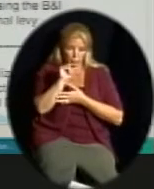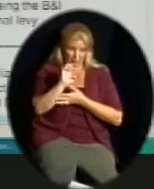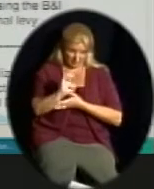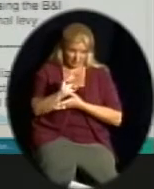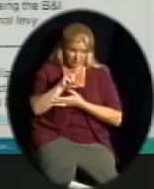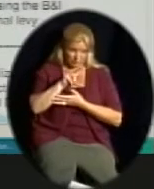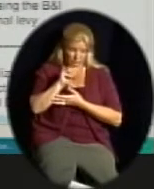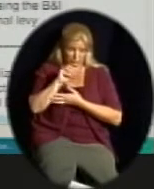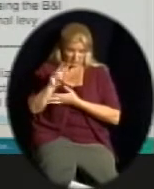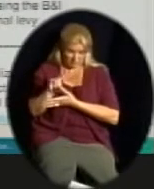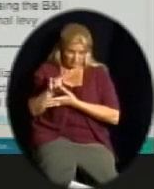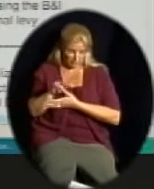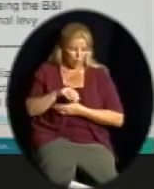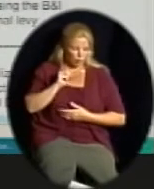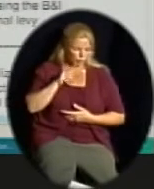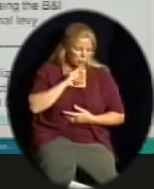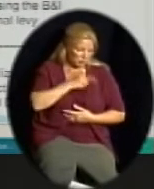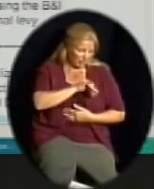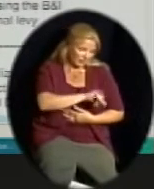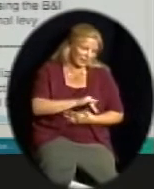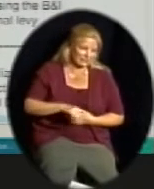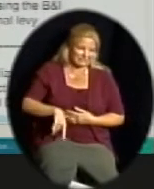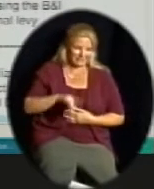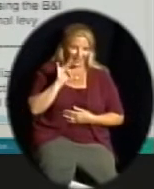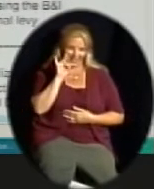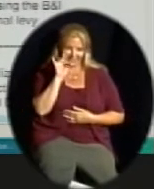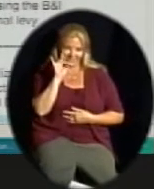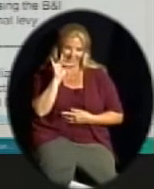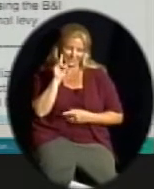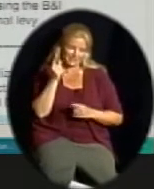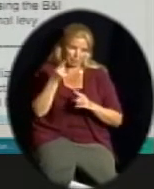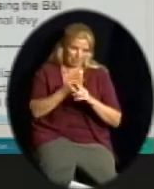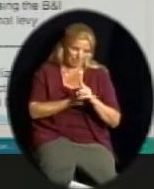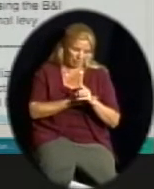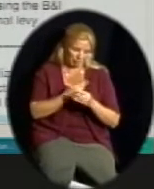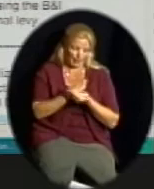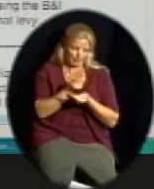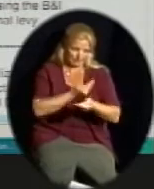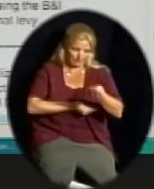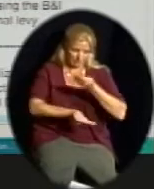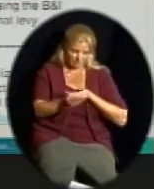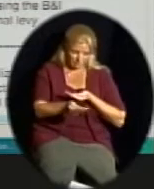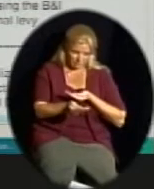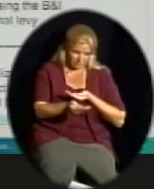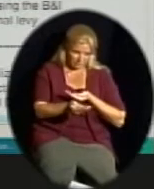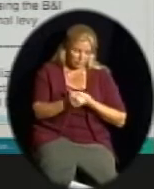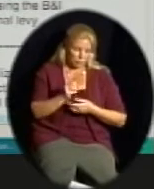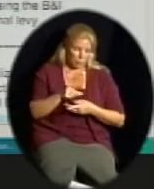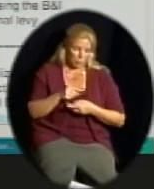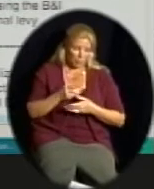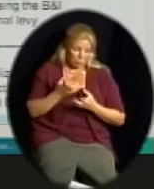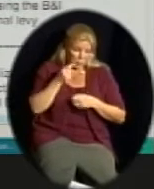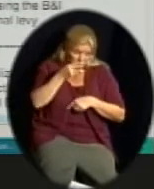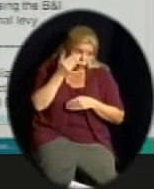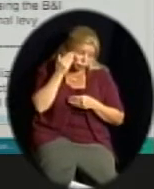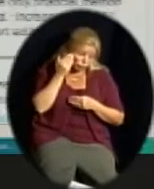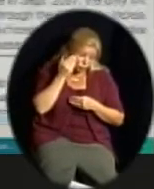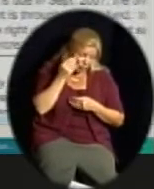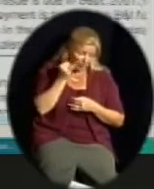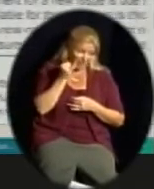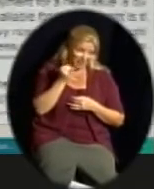call an 18-month budget. I'm trying not to get too detailed, just pointing out that if we're going to plan for that, then we